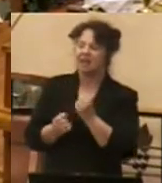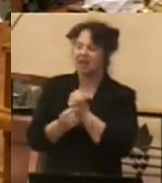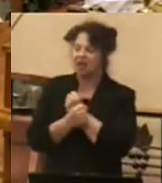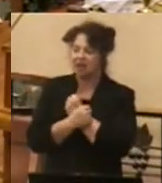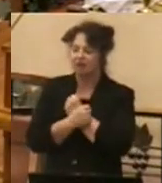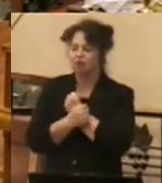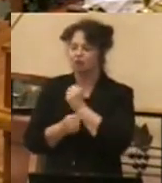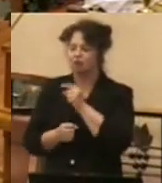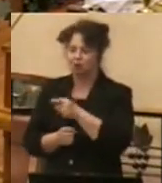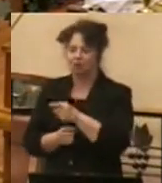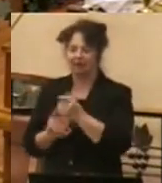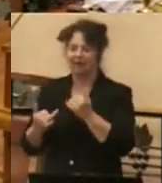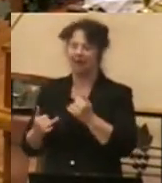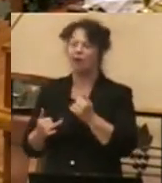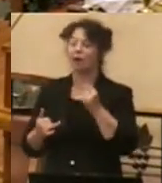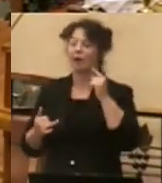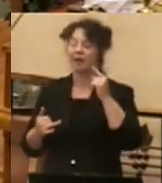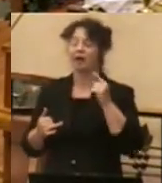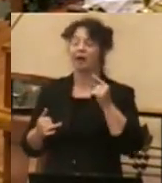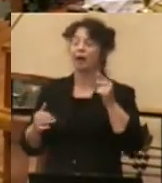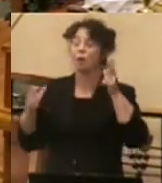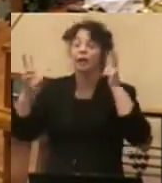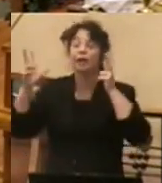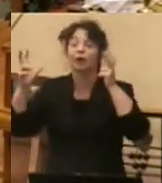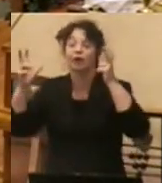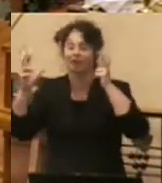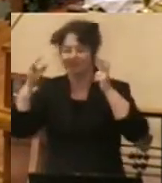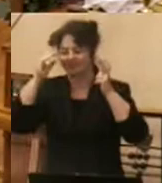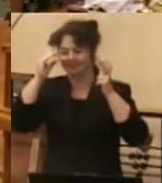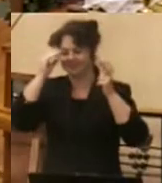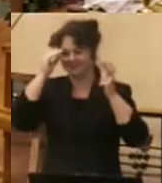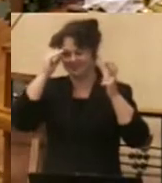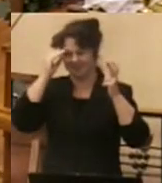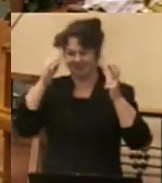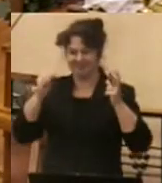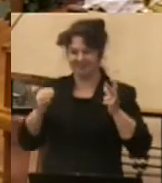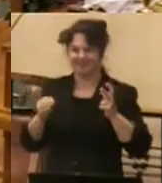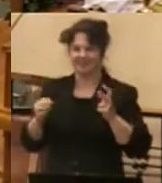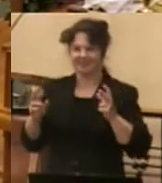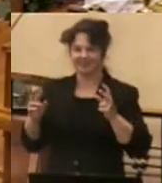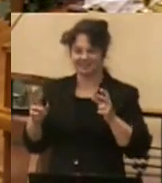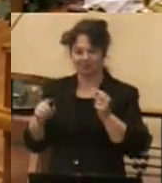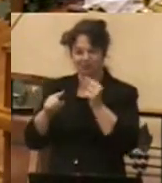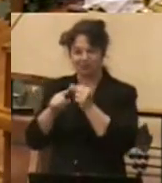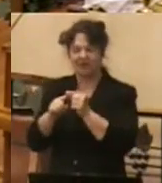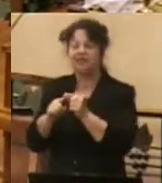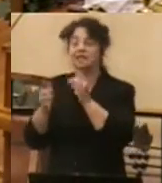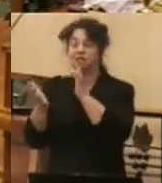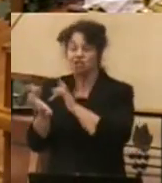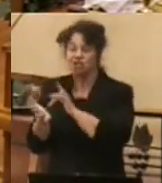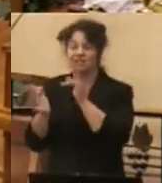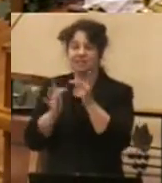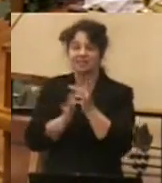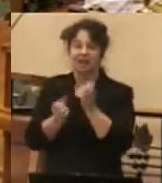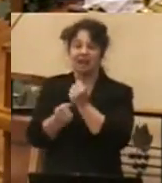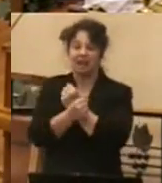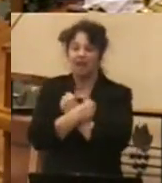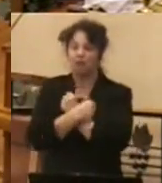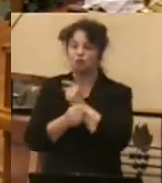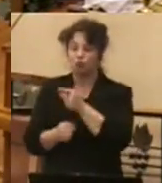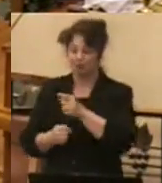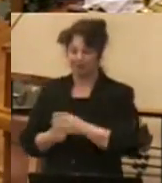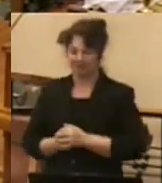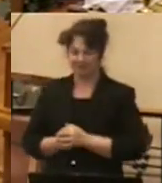let's try it a little louder, kind of a medium voice. 1, 2, 3. Jesus loves